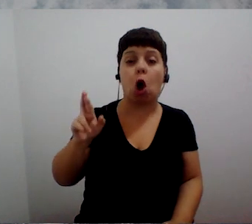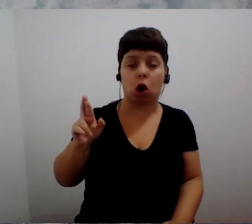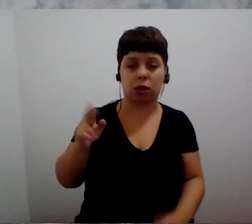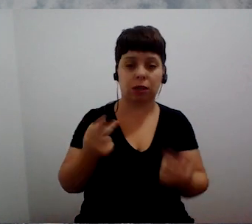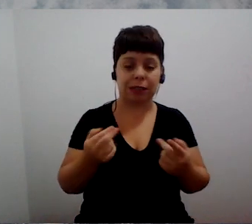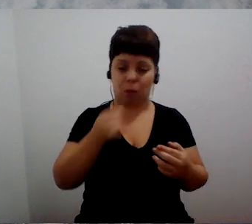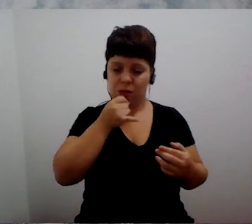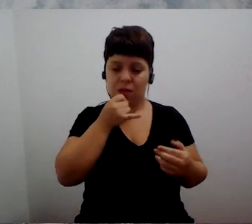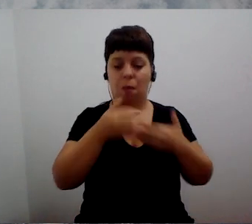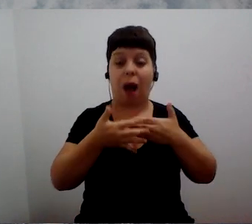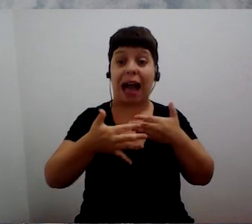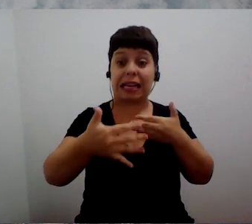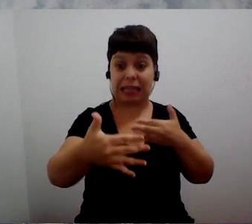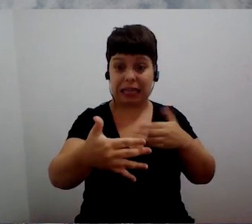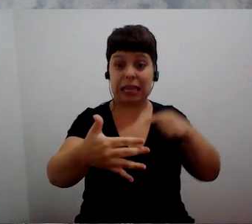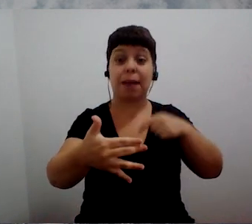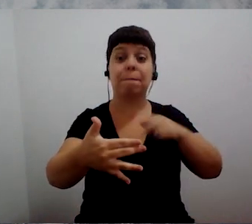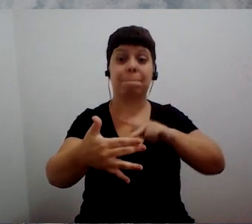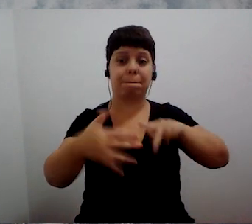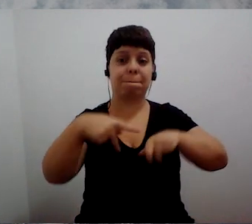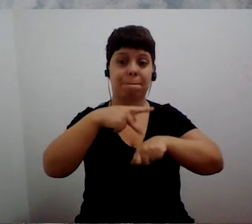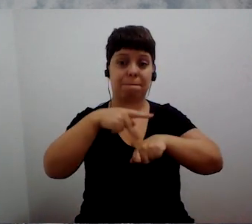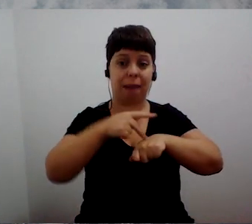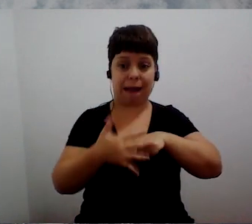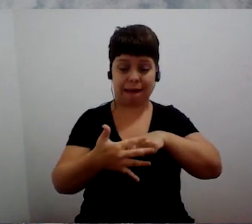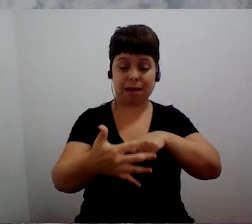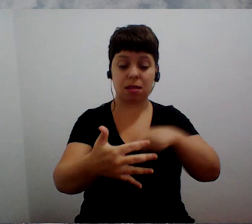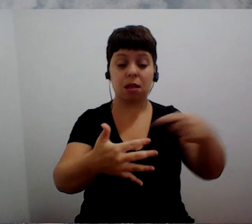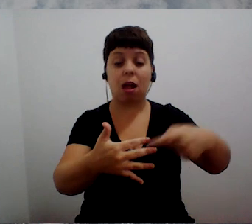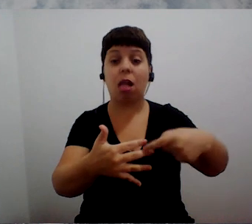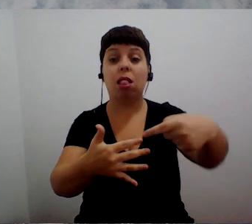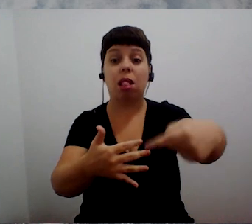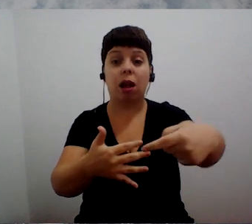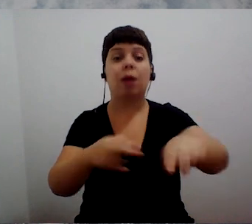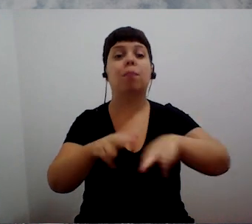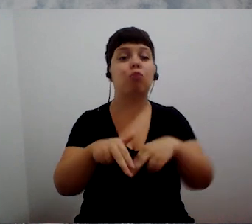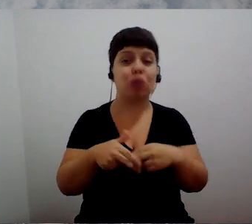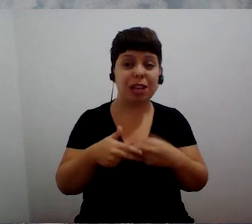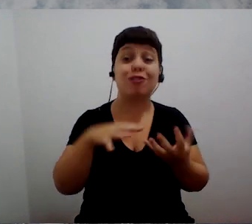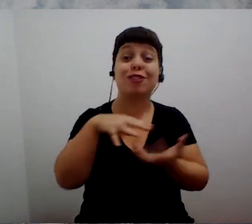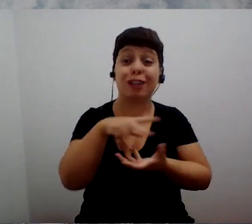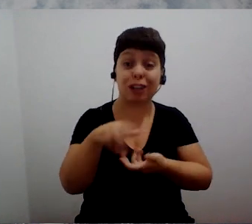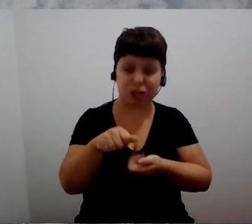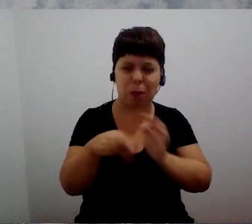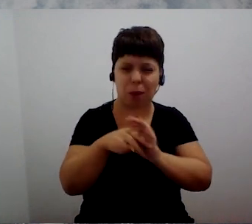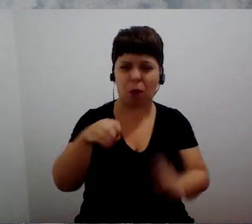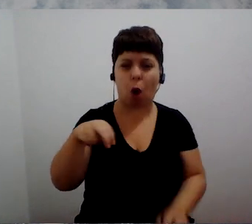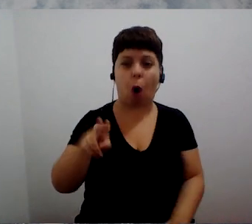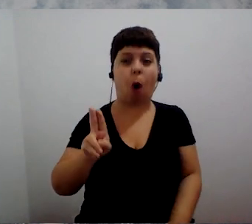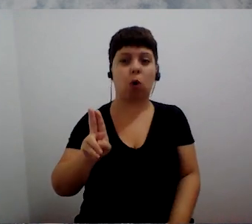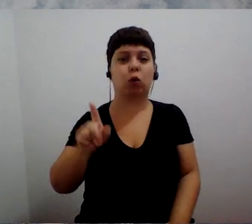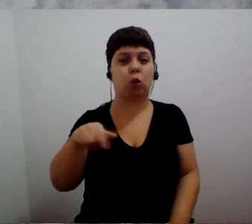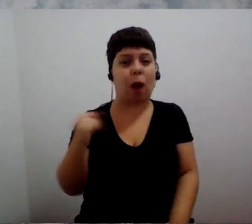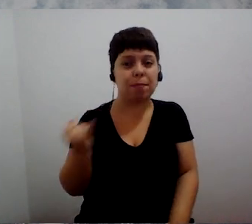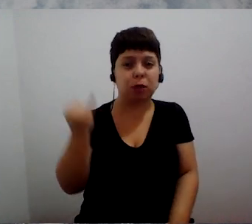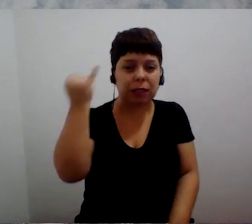national jurisdiction. And that is why an internationally legally binding instrument under the United Nations Convention of